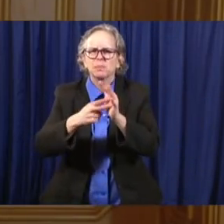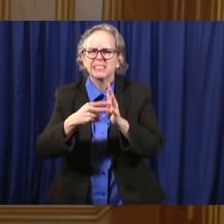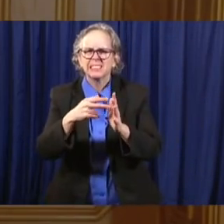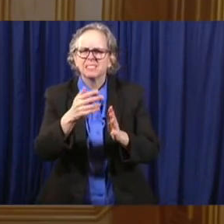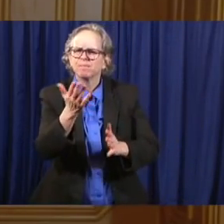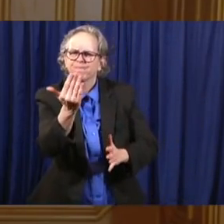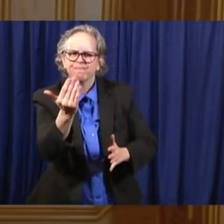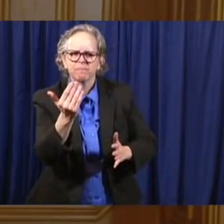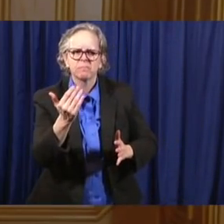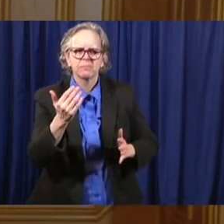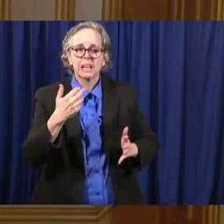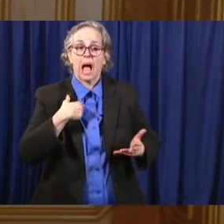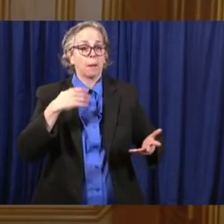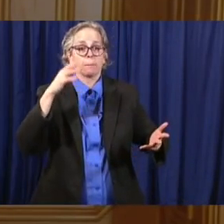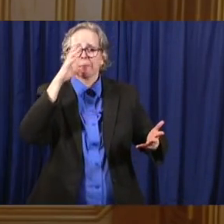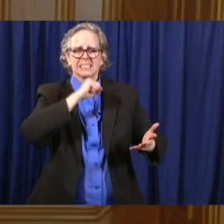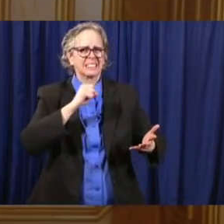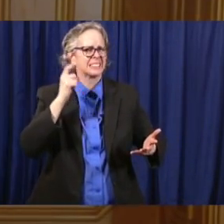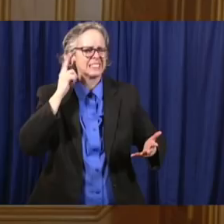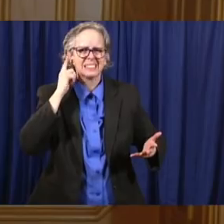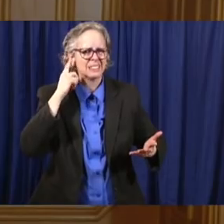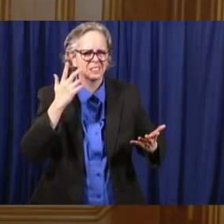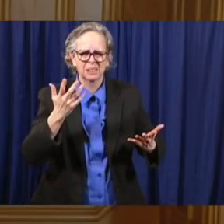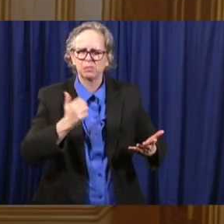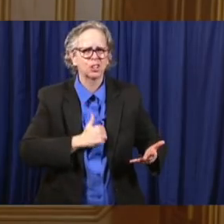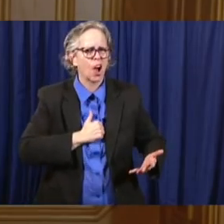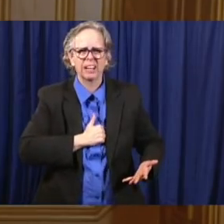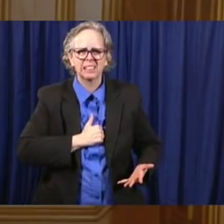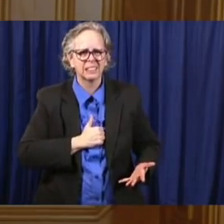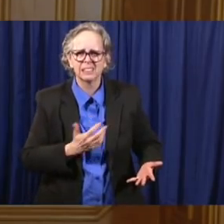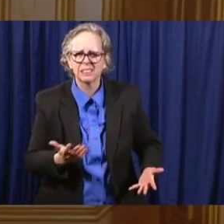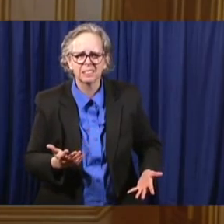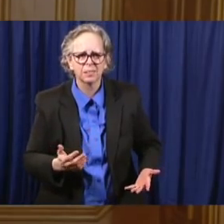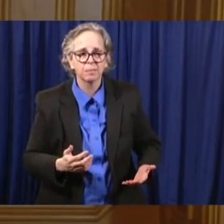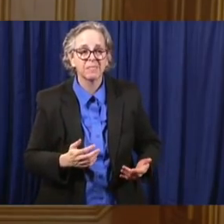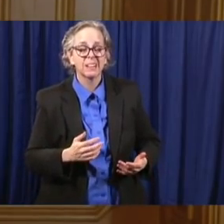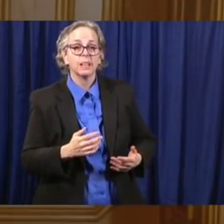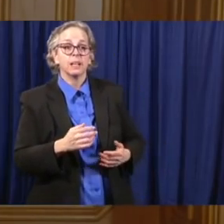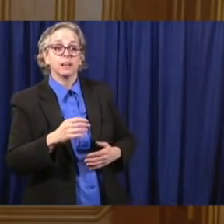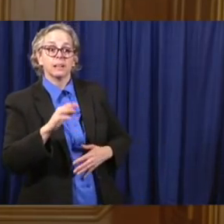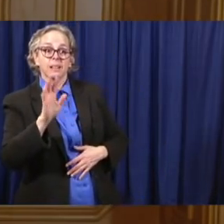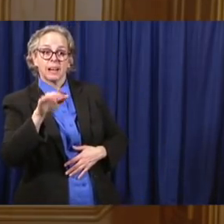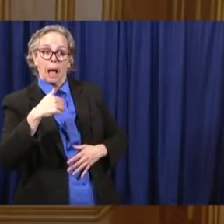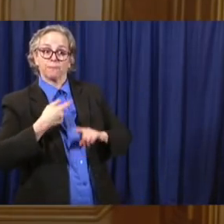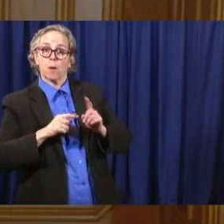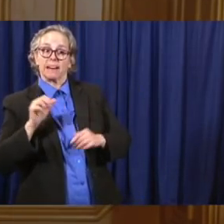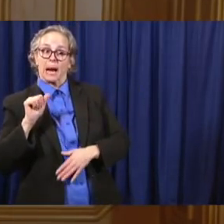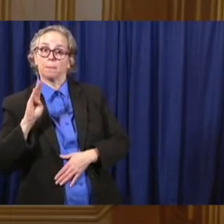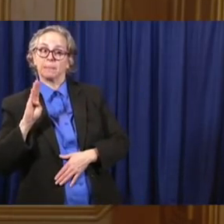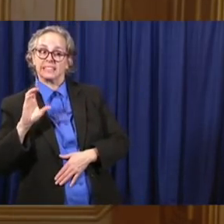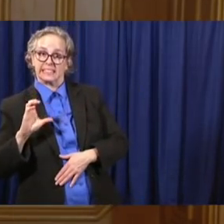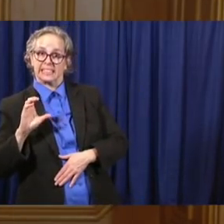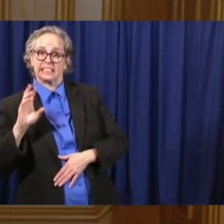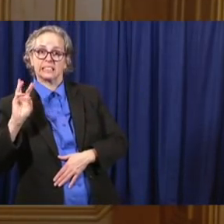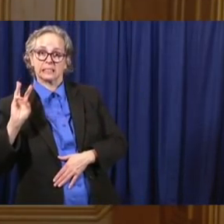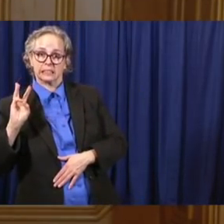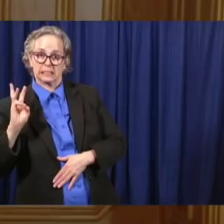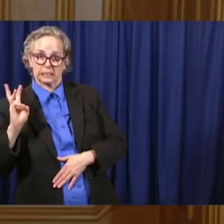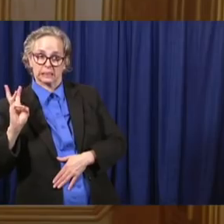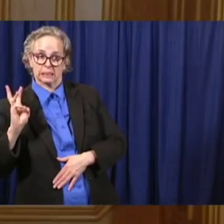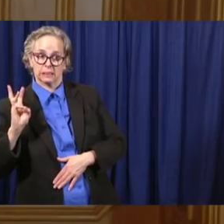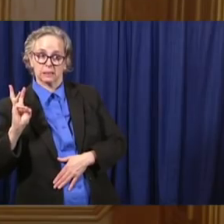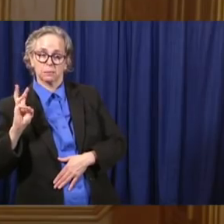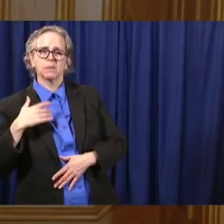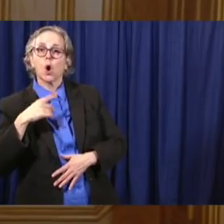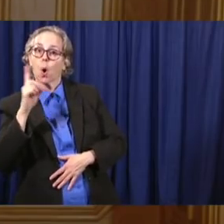I just missed the question. I apologize. My question, I'm with ABC6. This is Tara Morgan. My question is your thoughts on